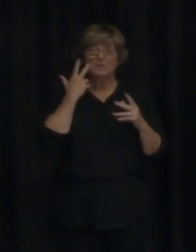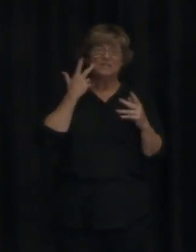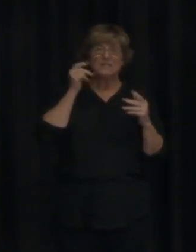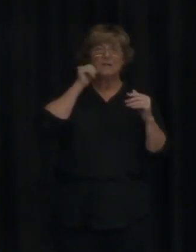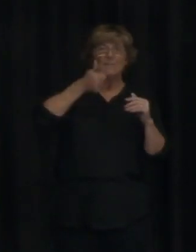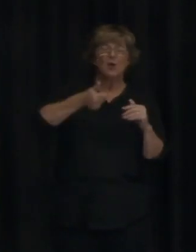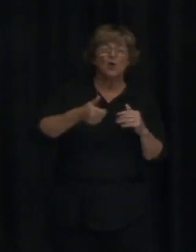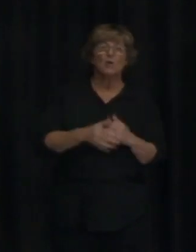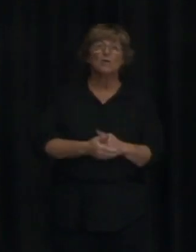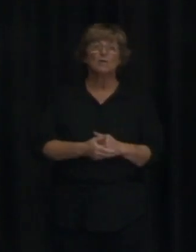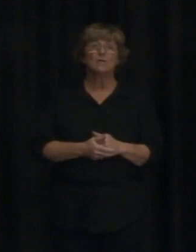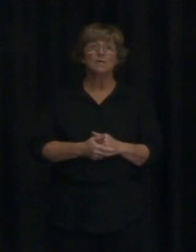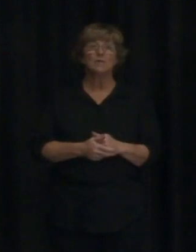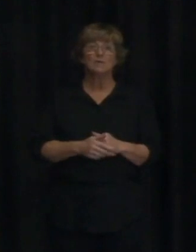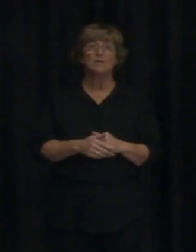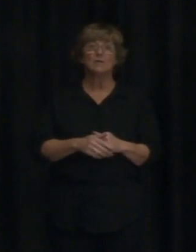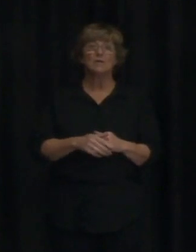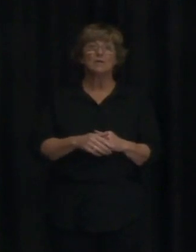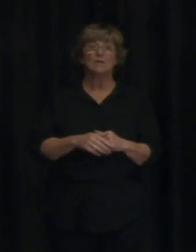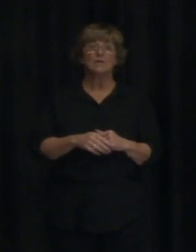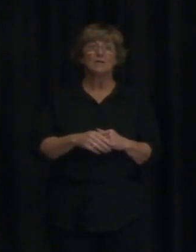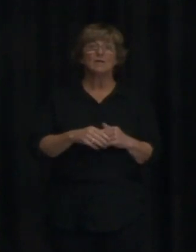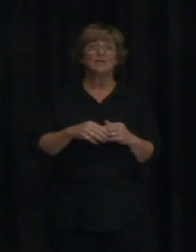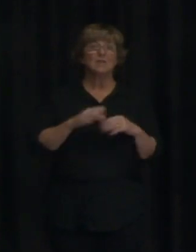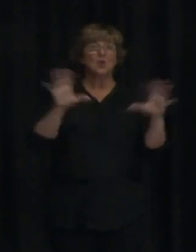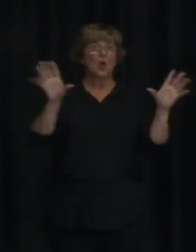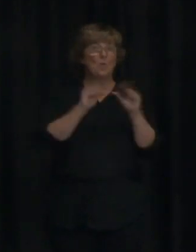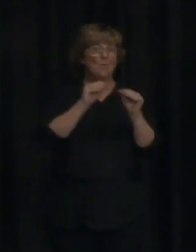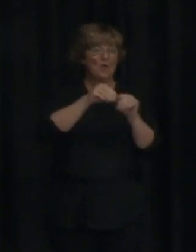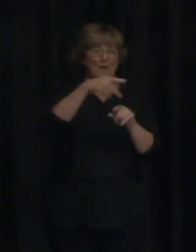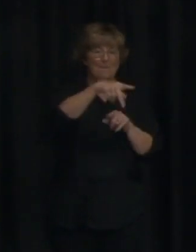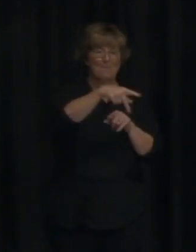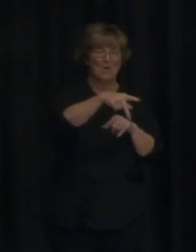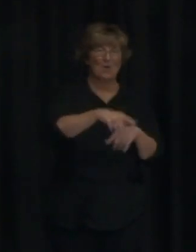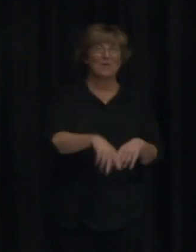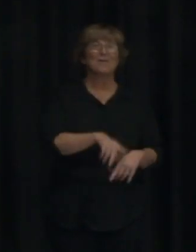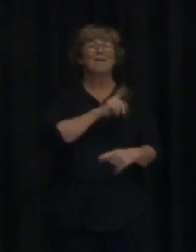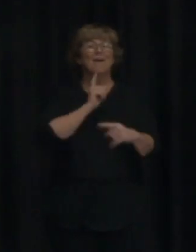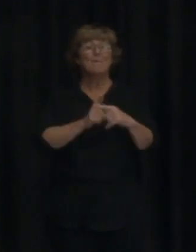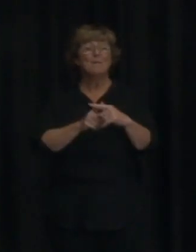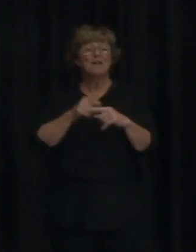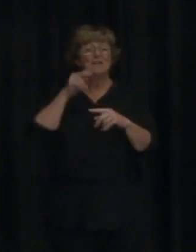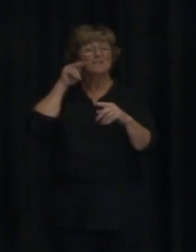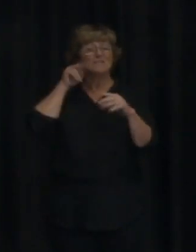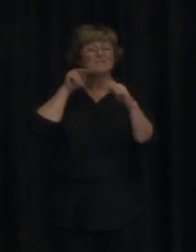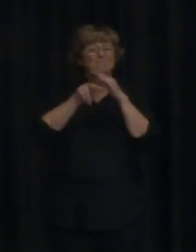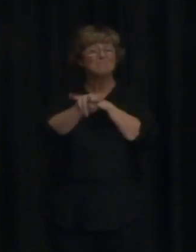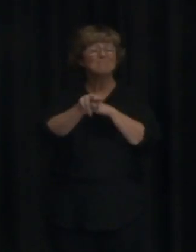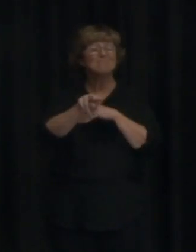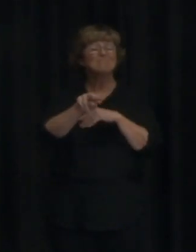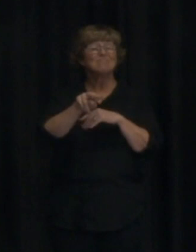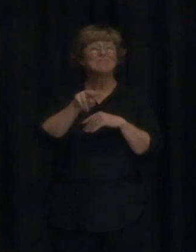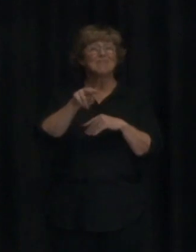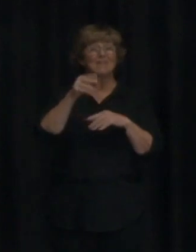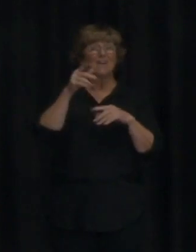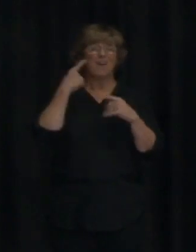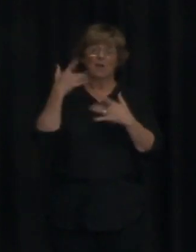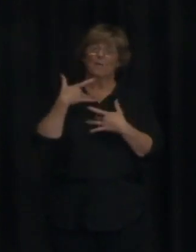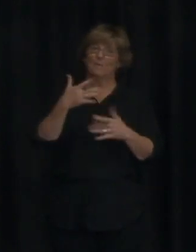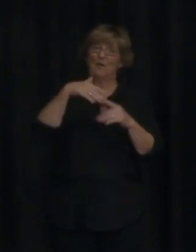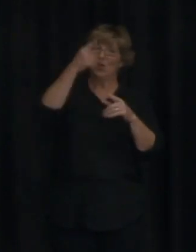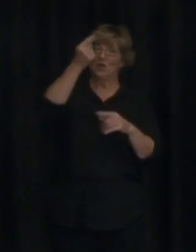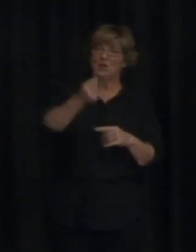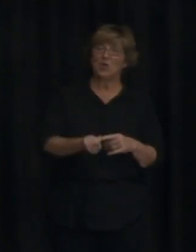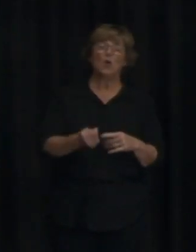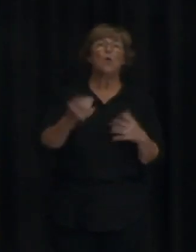tomorrow, that will be out of the purple tier. We'll also preview tomorrow, as we do every Tuesday, the expectation